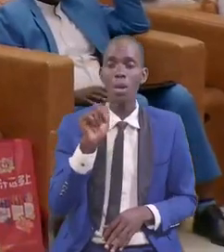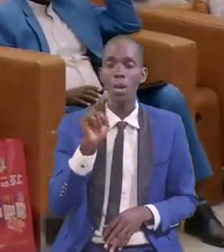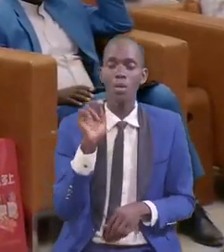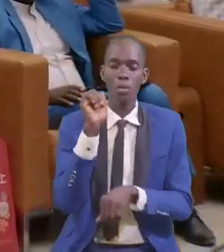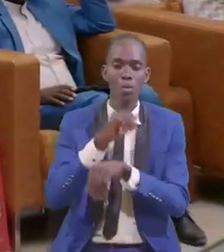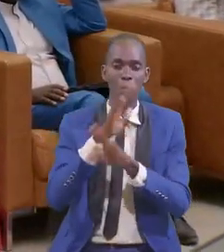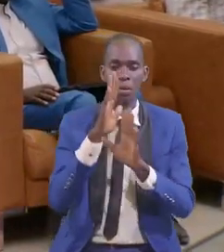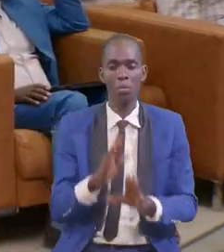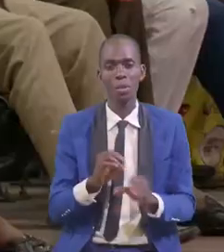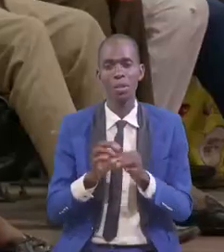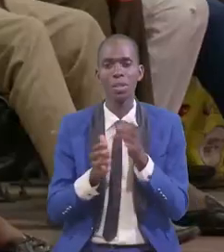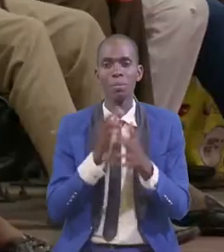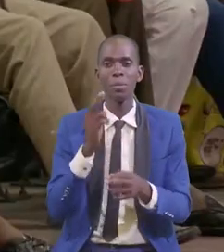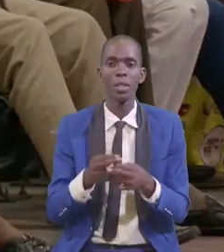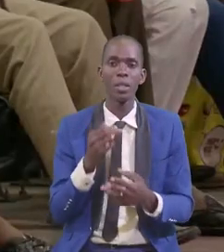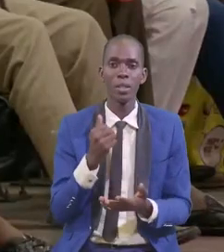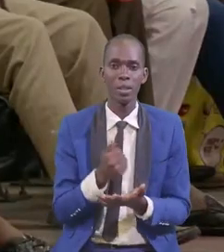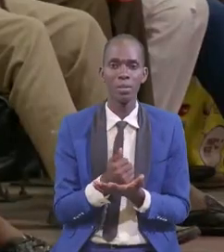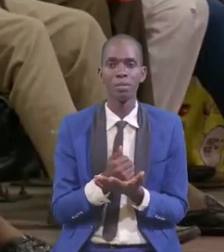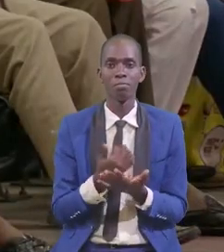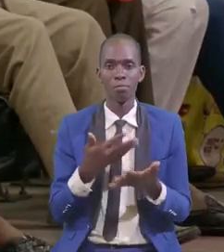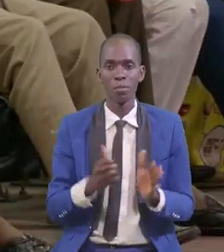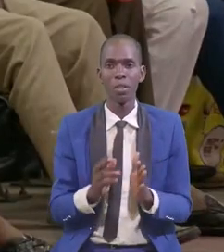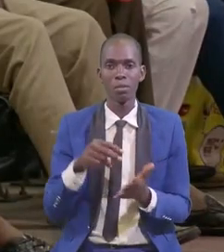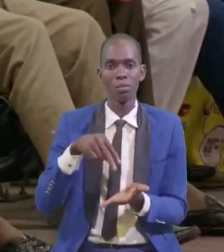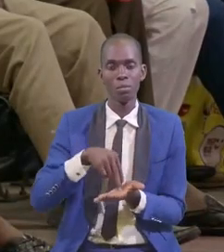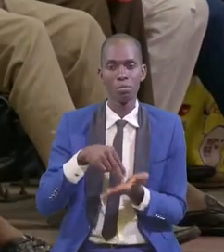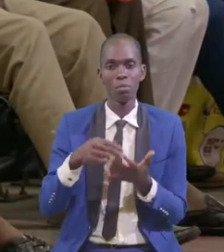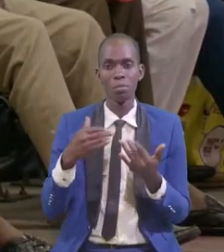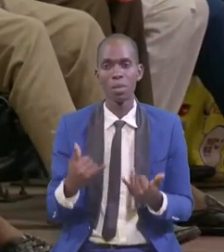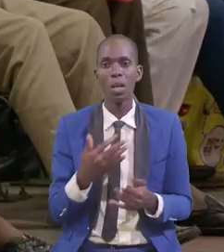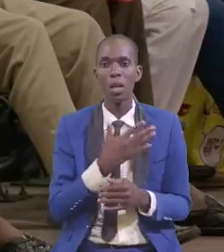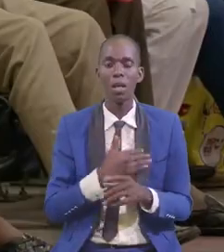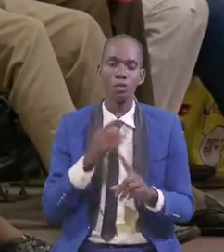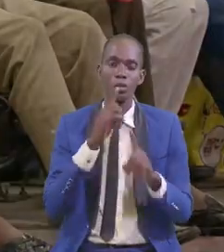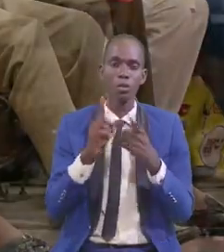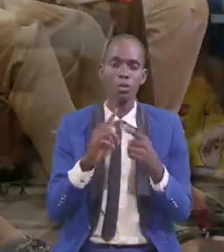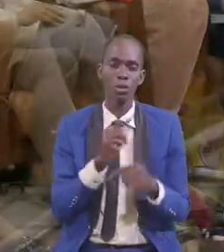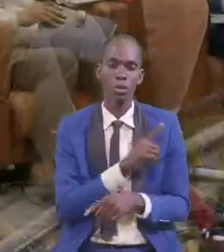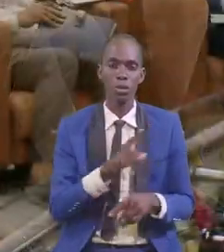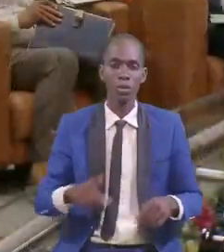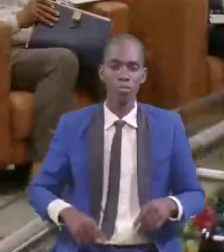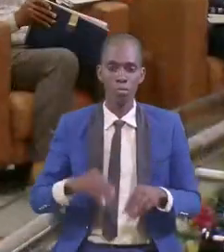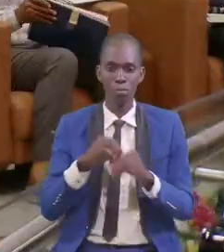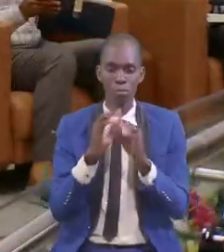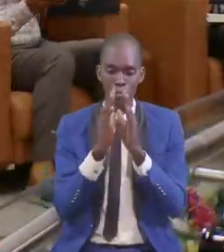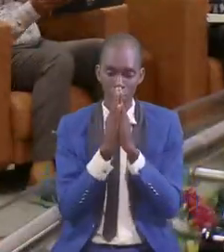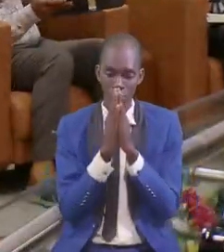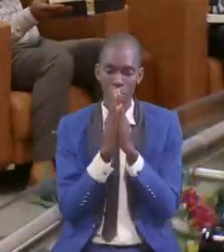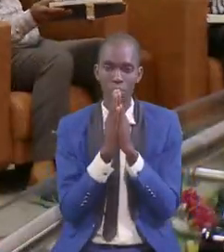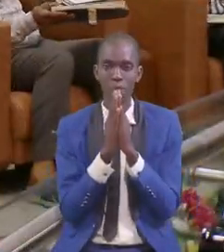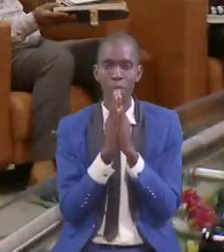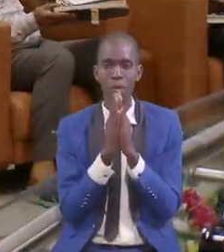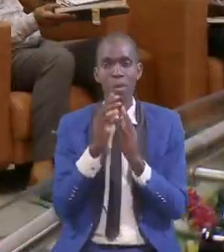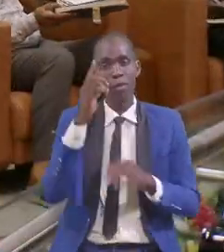in Jesus' name. Let's rise up now and talk to the Lord in prayer that the